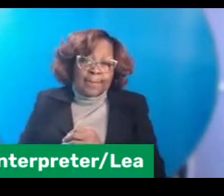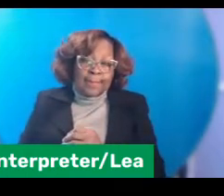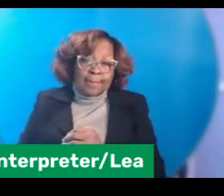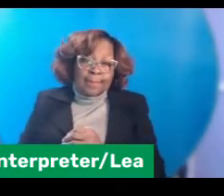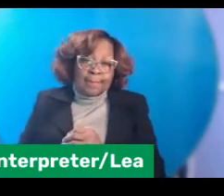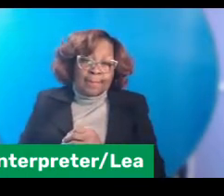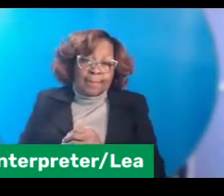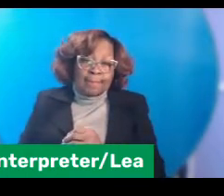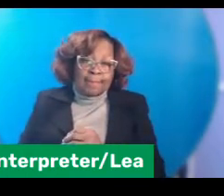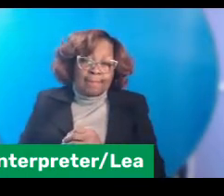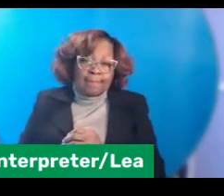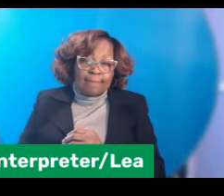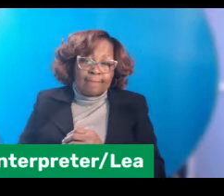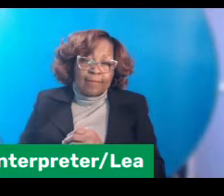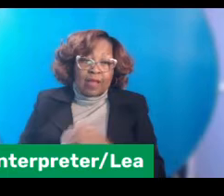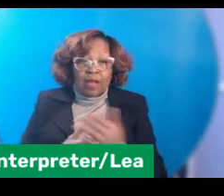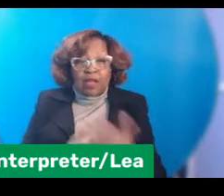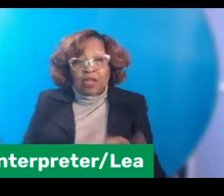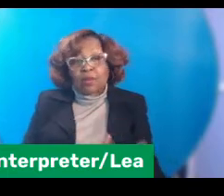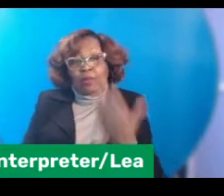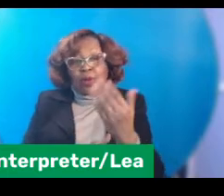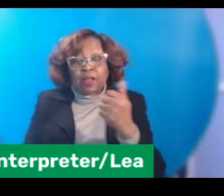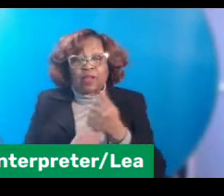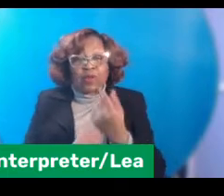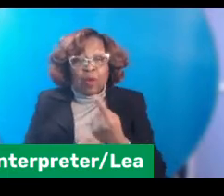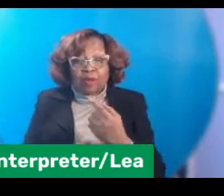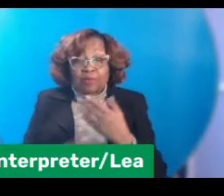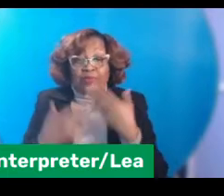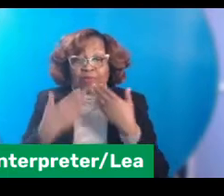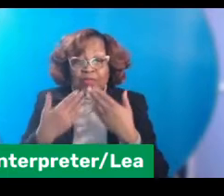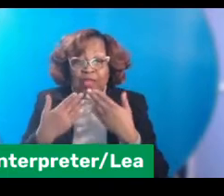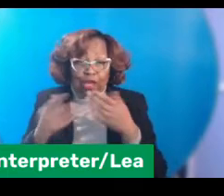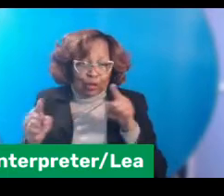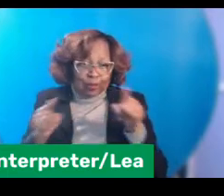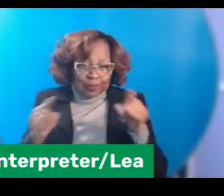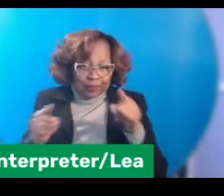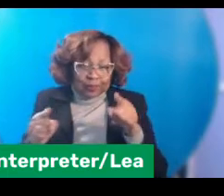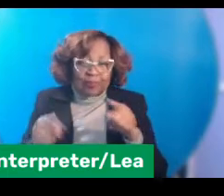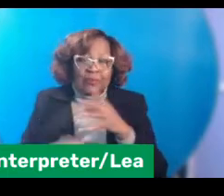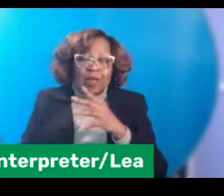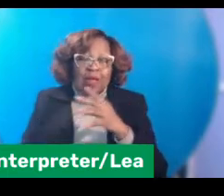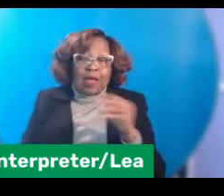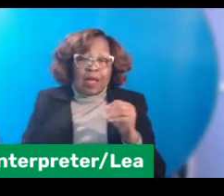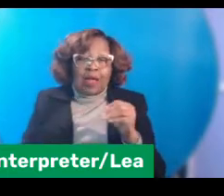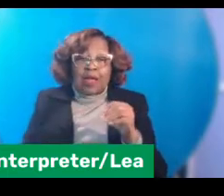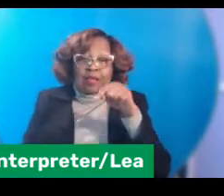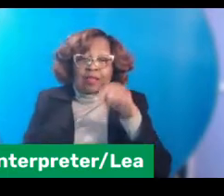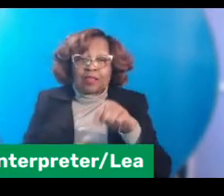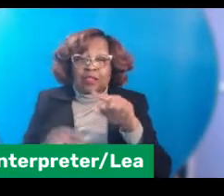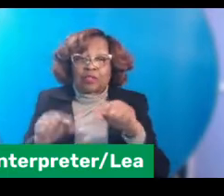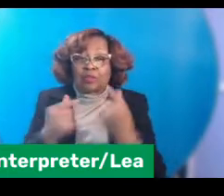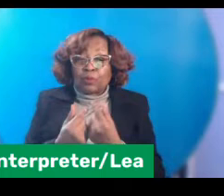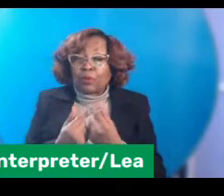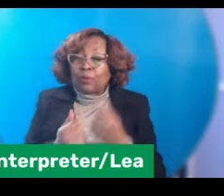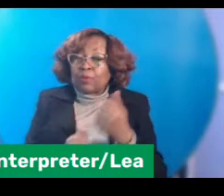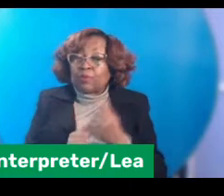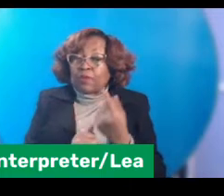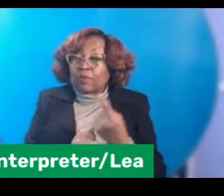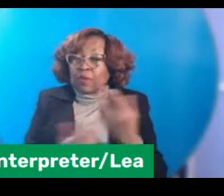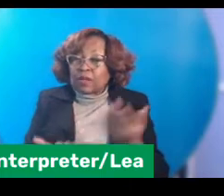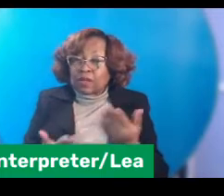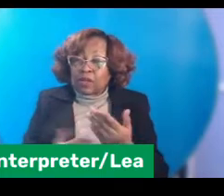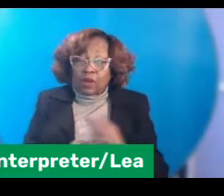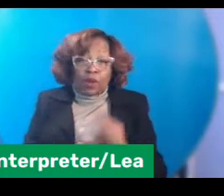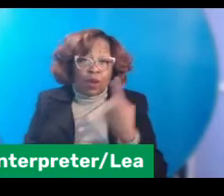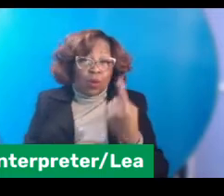Good morning, everyone. Thanks so much, Cindy and Diarra, and just to this group of everybody here. So one of